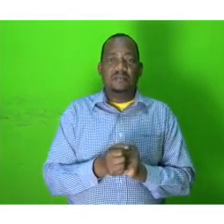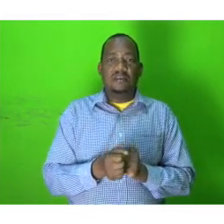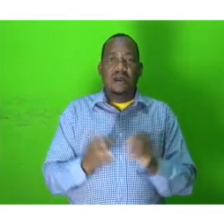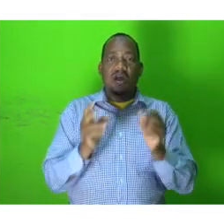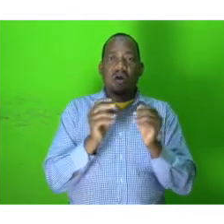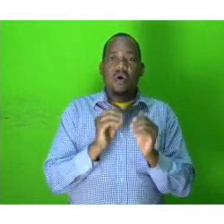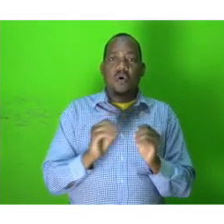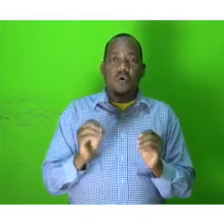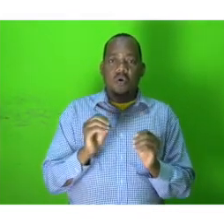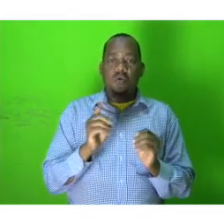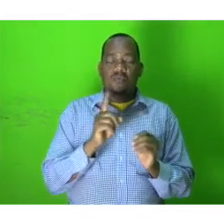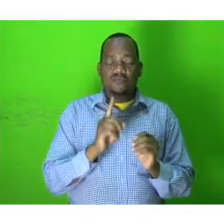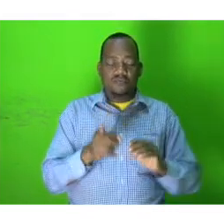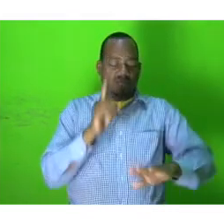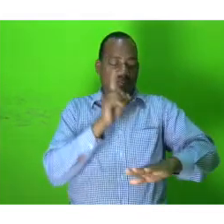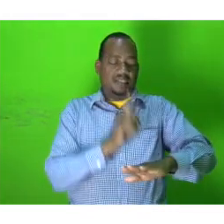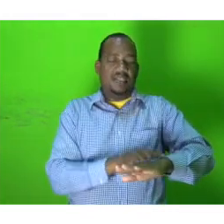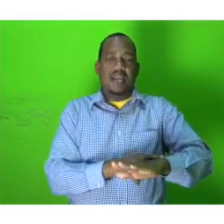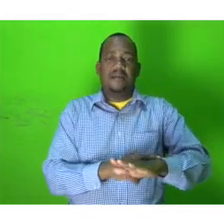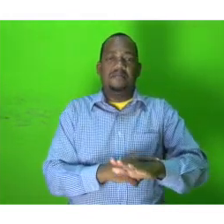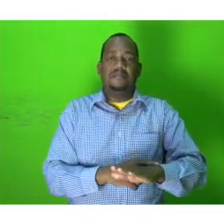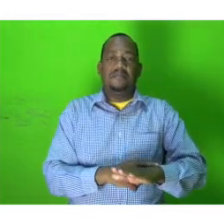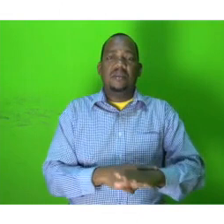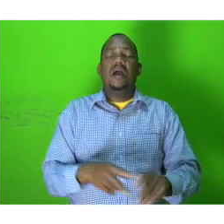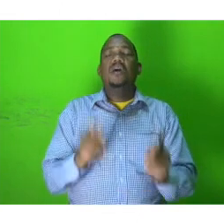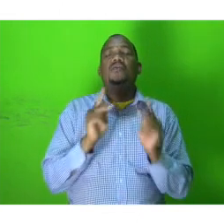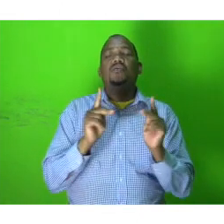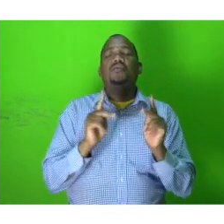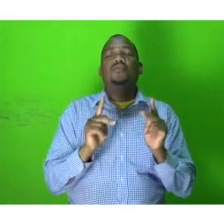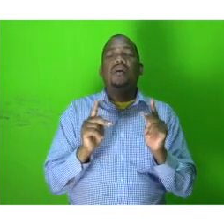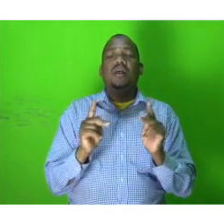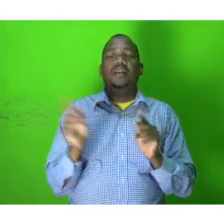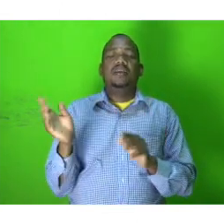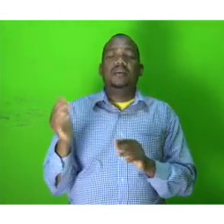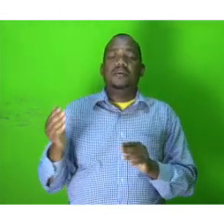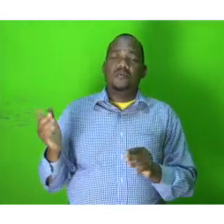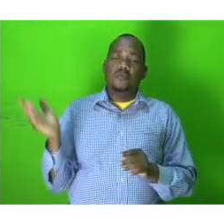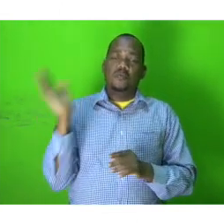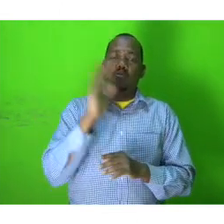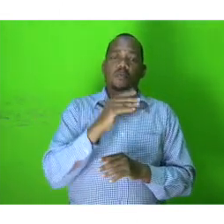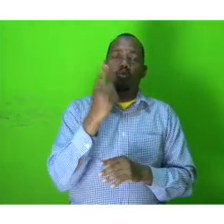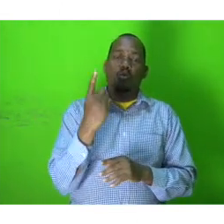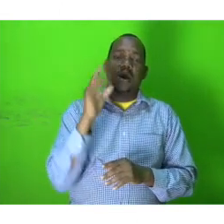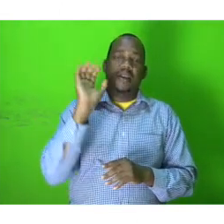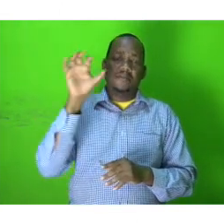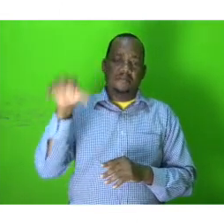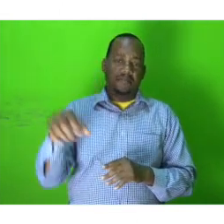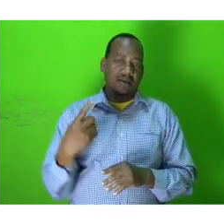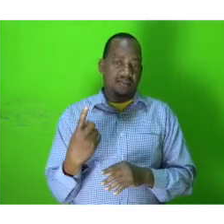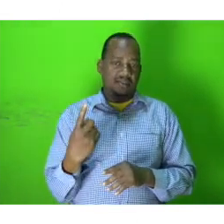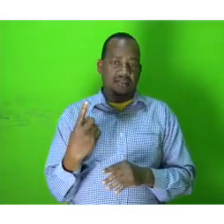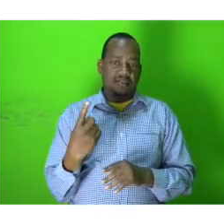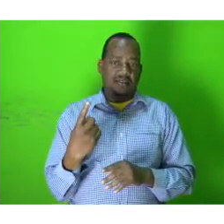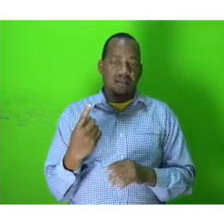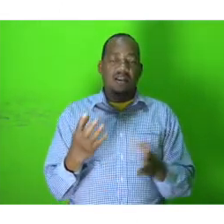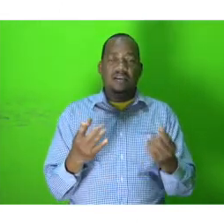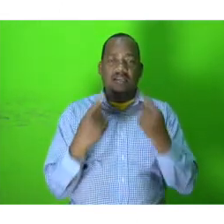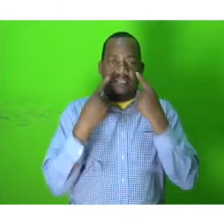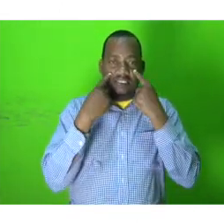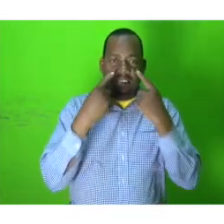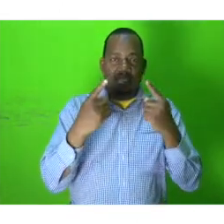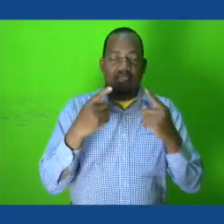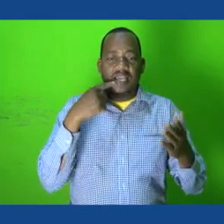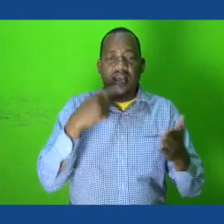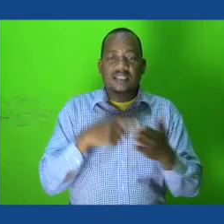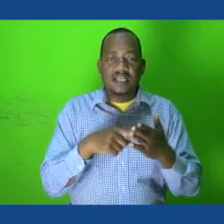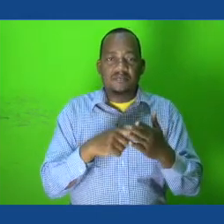period or for time, usually 1 monthly. Dear student and